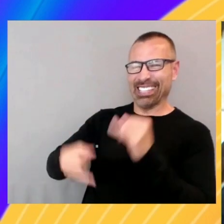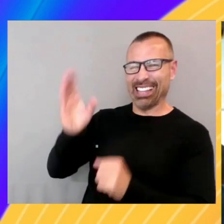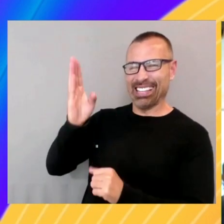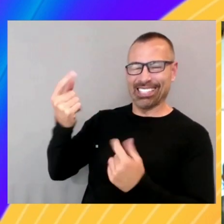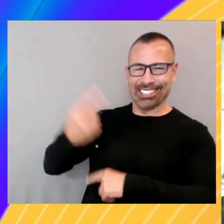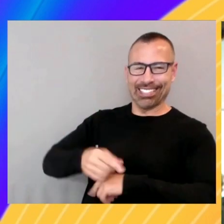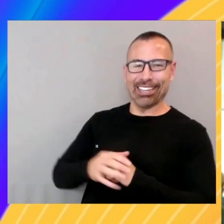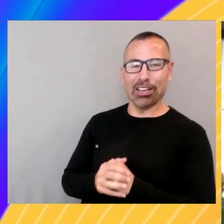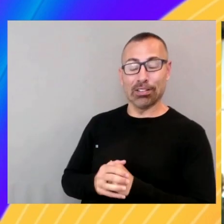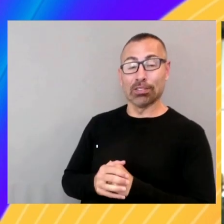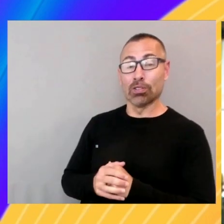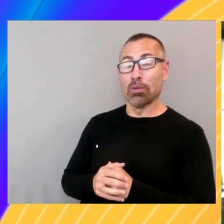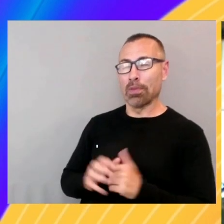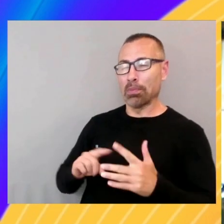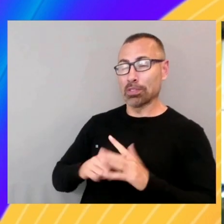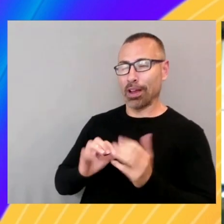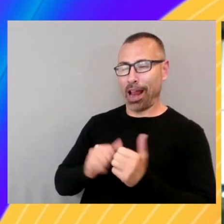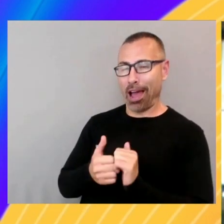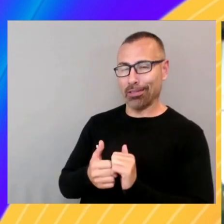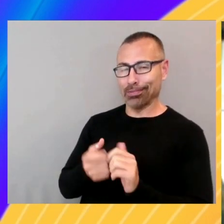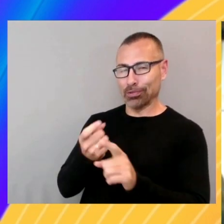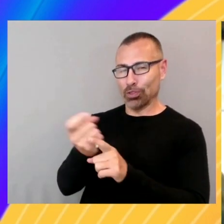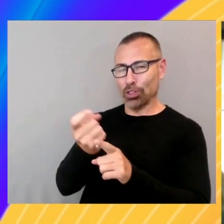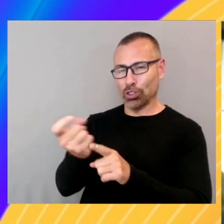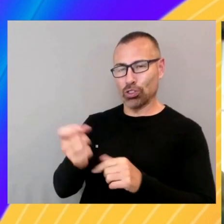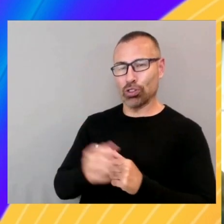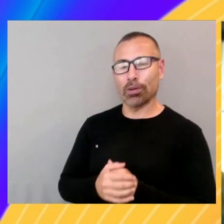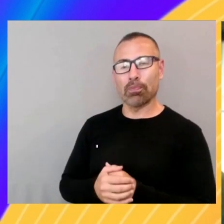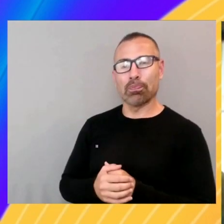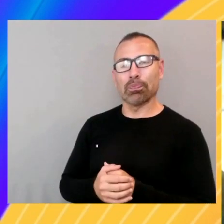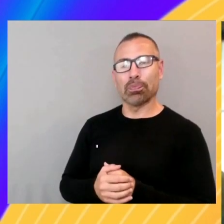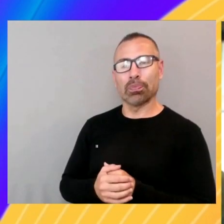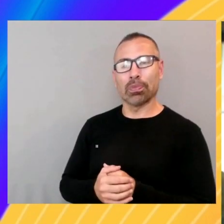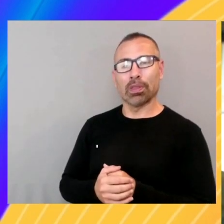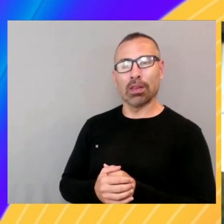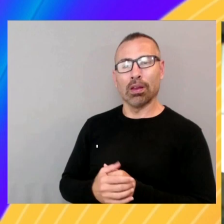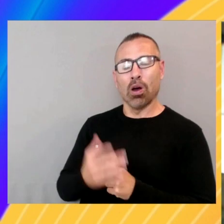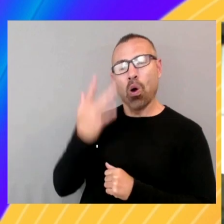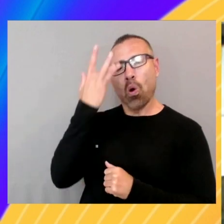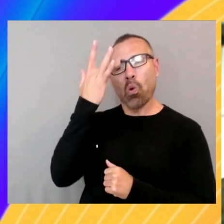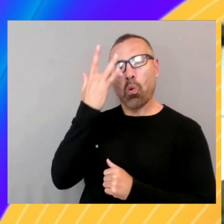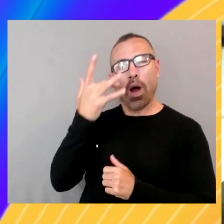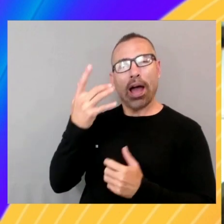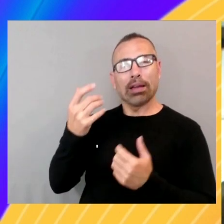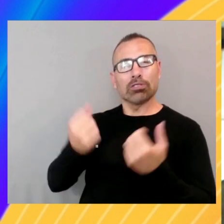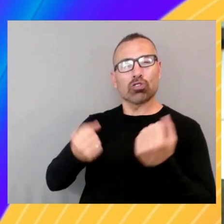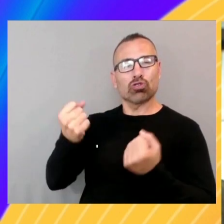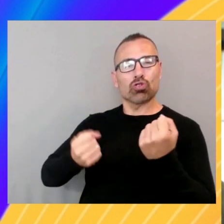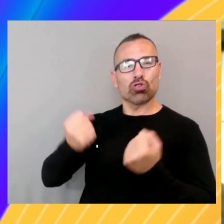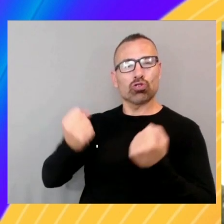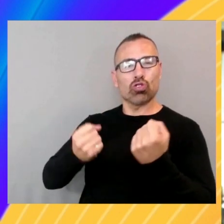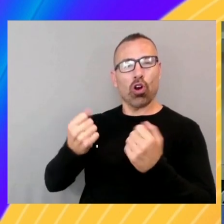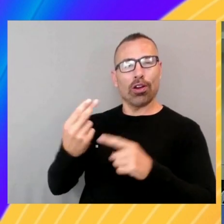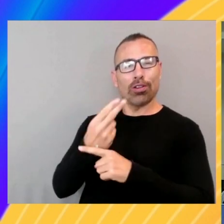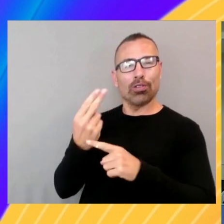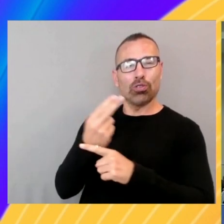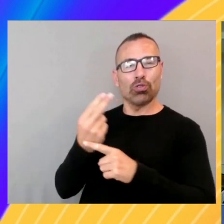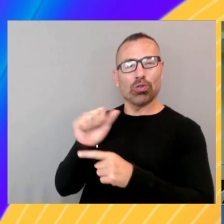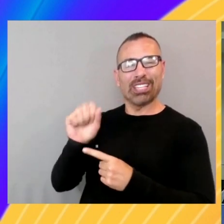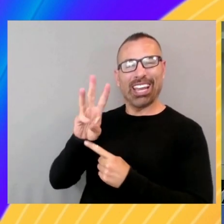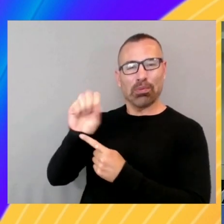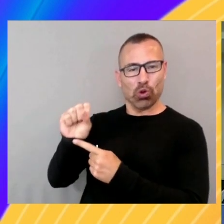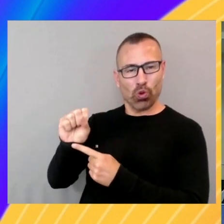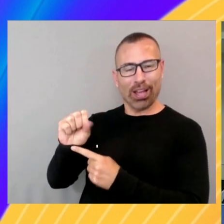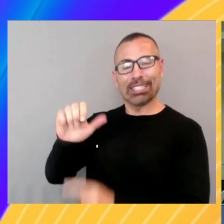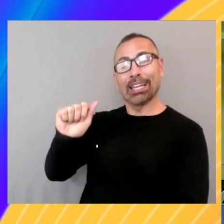Why did the car use the AWS accelerator? I don't know the answer to that, That's okay.